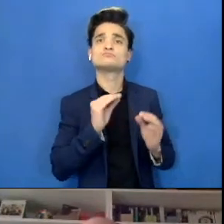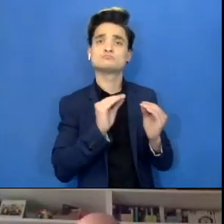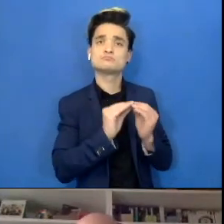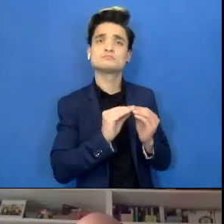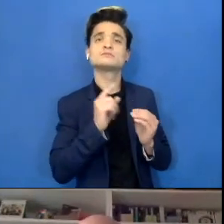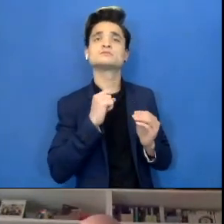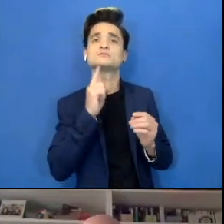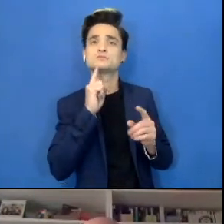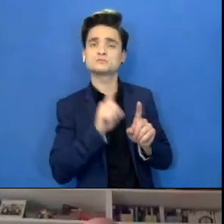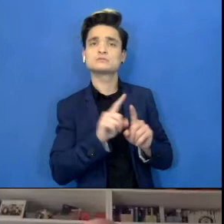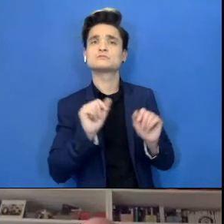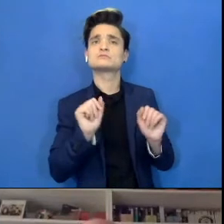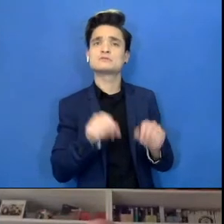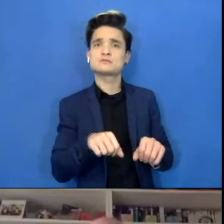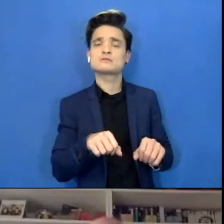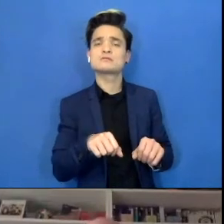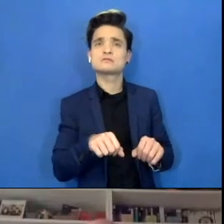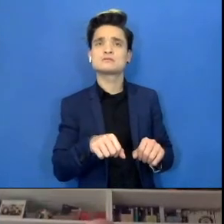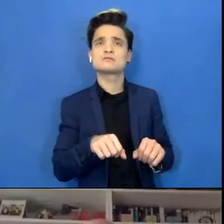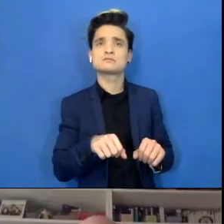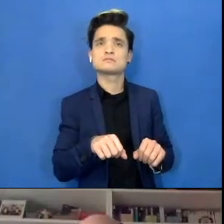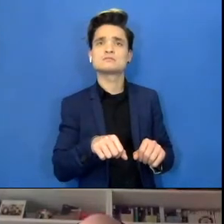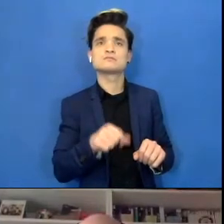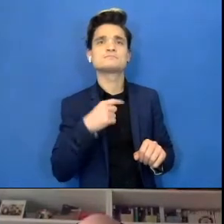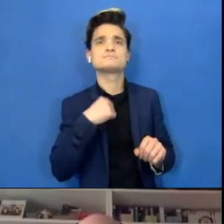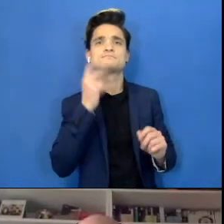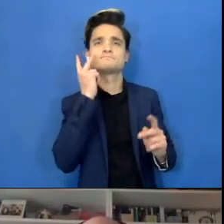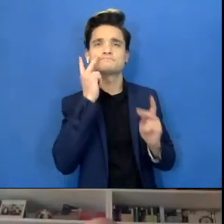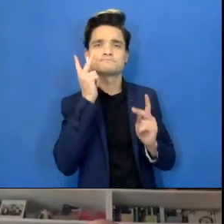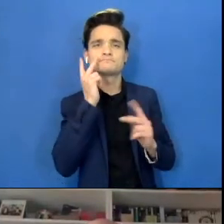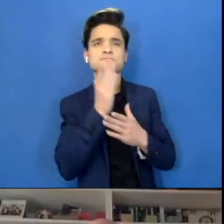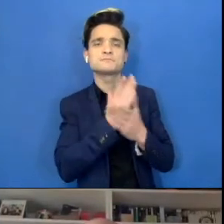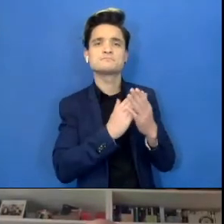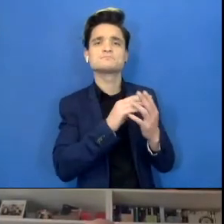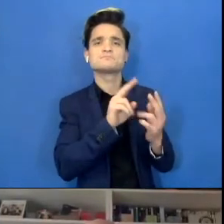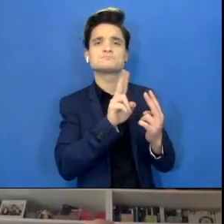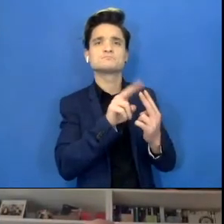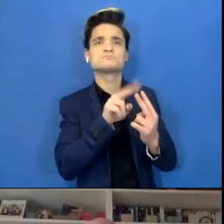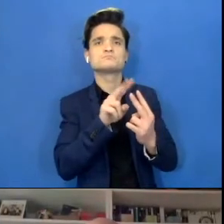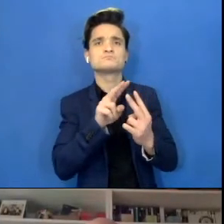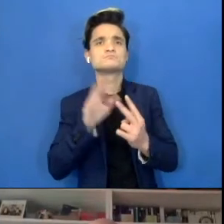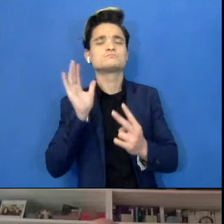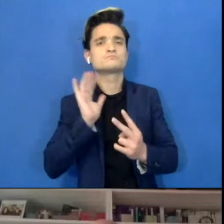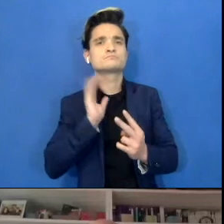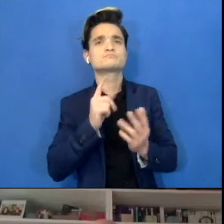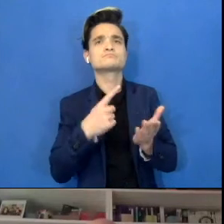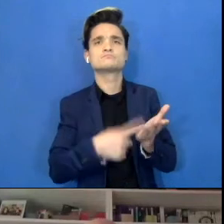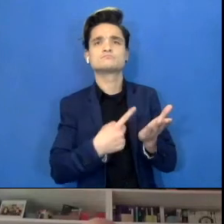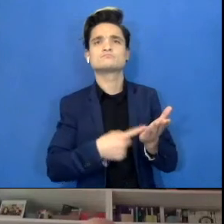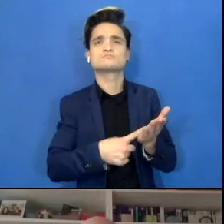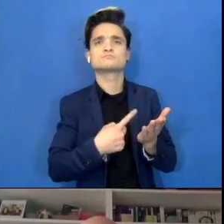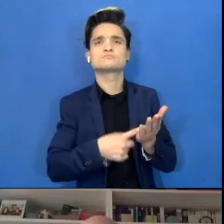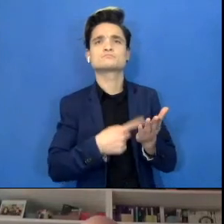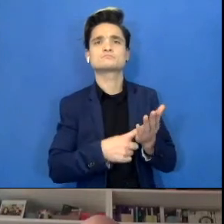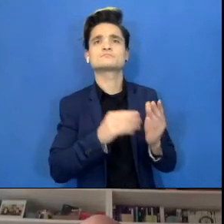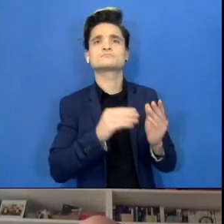scene partners where we had the talk about consent before, and of course it can be revoked. But I had people I were on